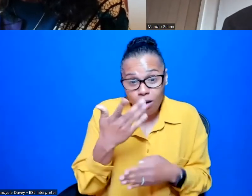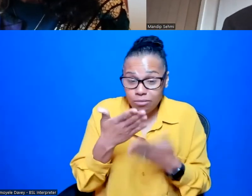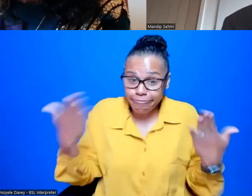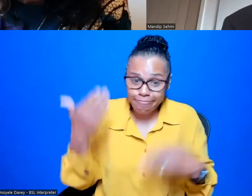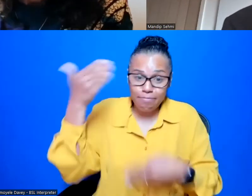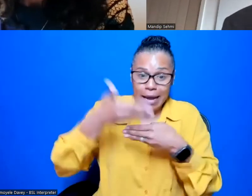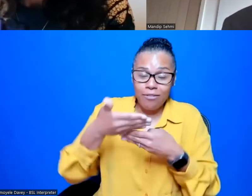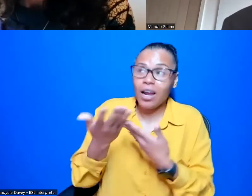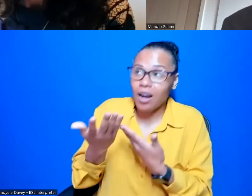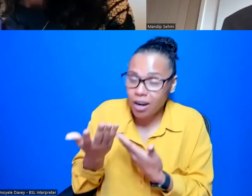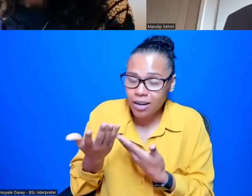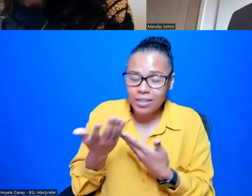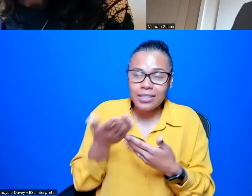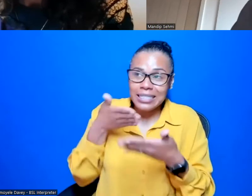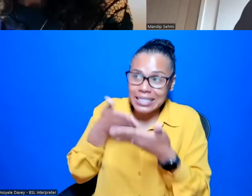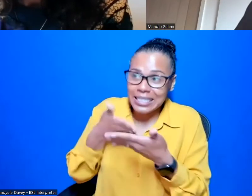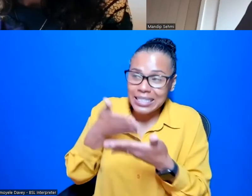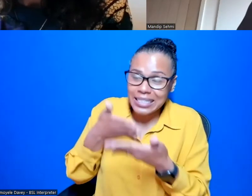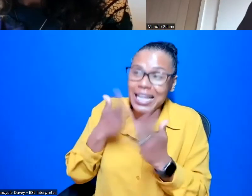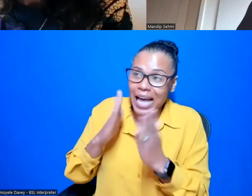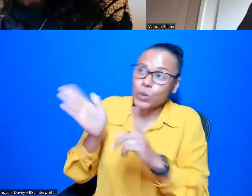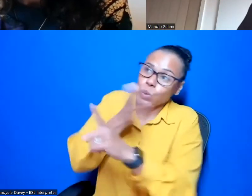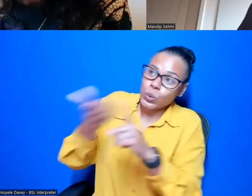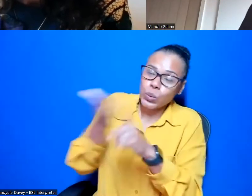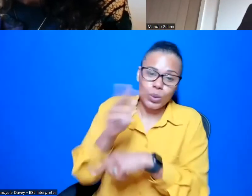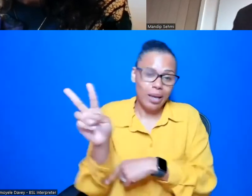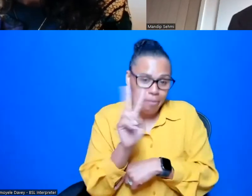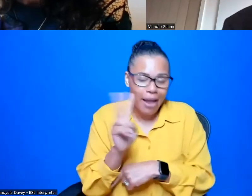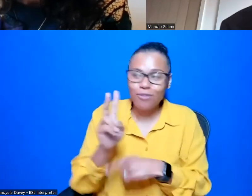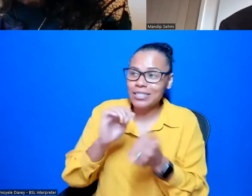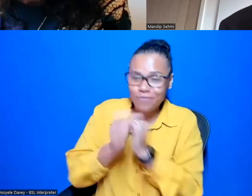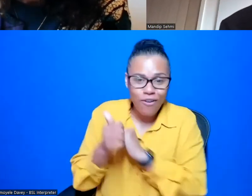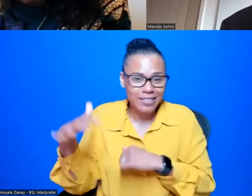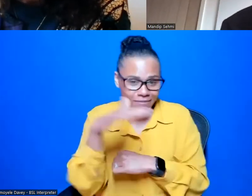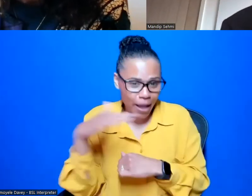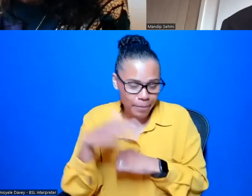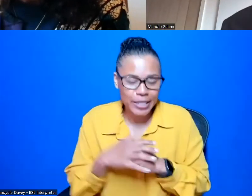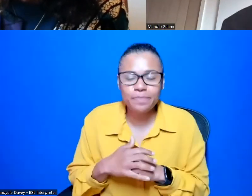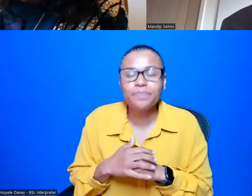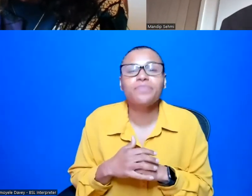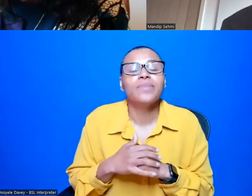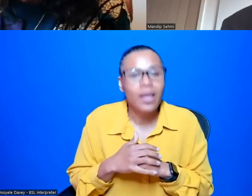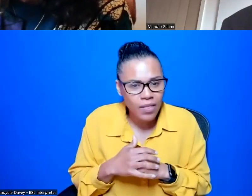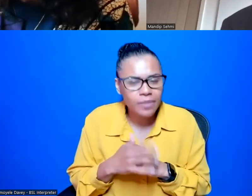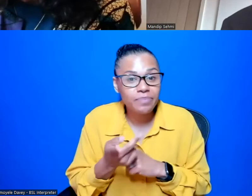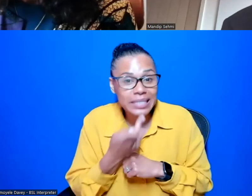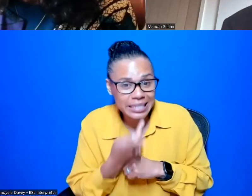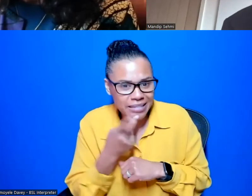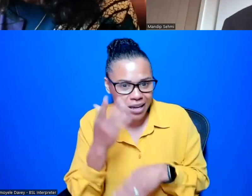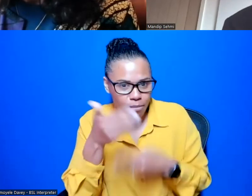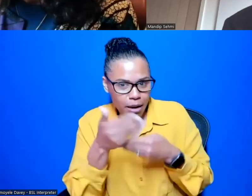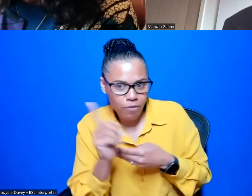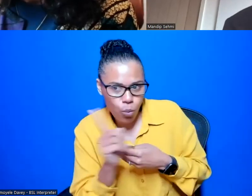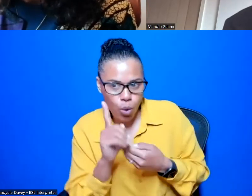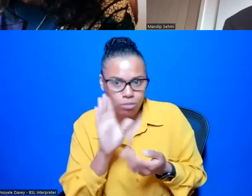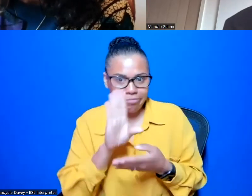faced initially. But another one is breaking into a team. I was one of the first